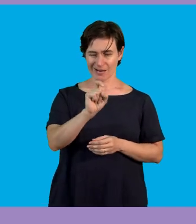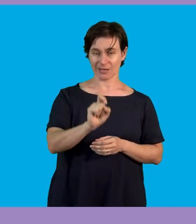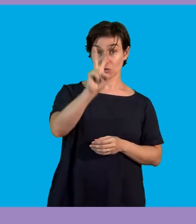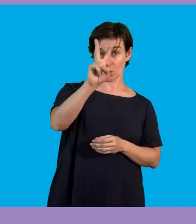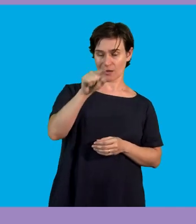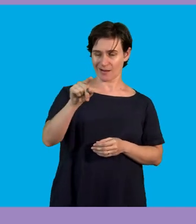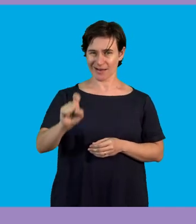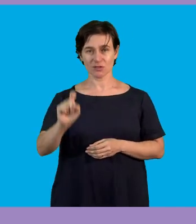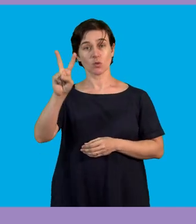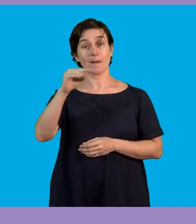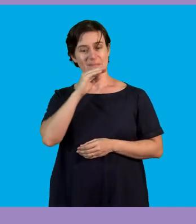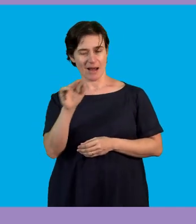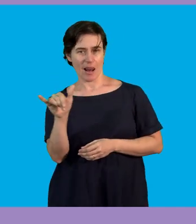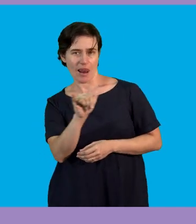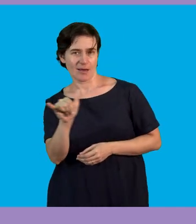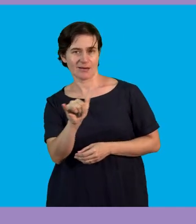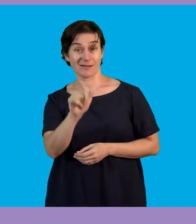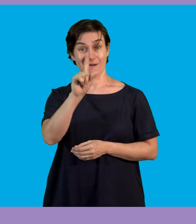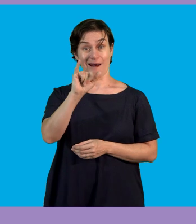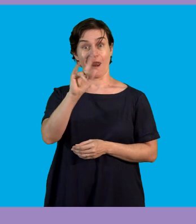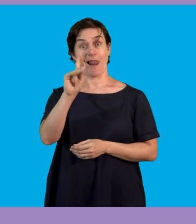left, x squared and x squared, so